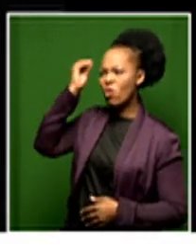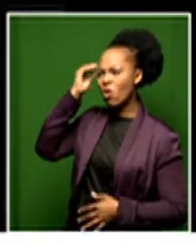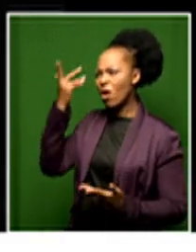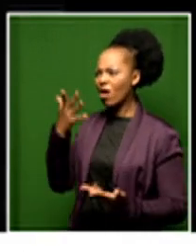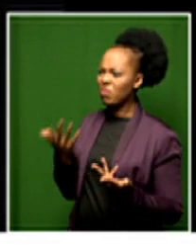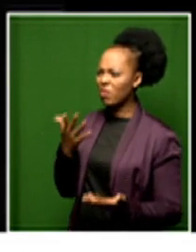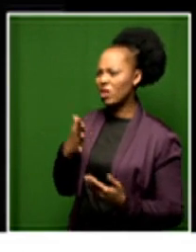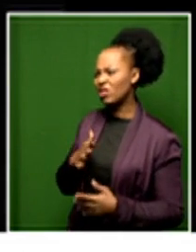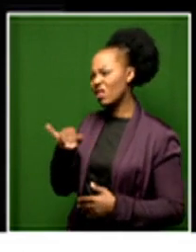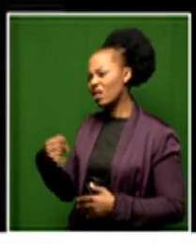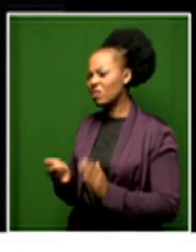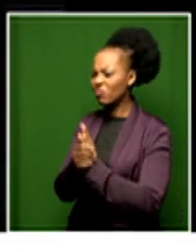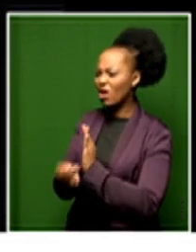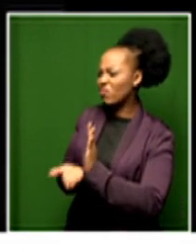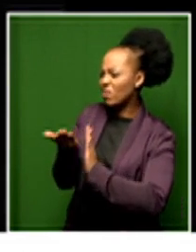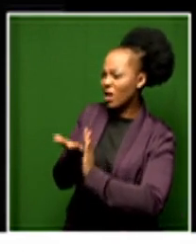cooking skills?